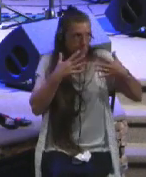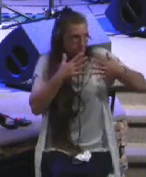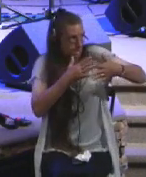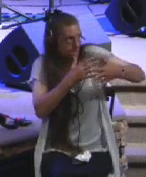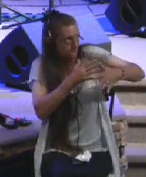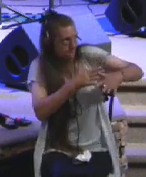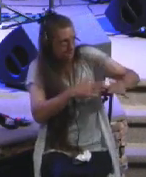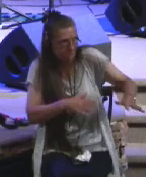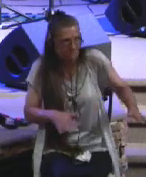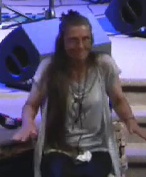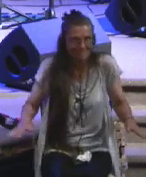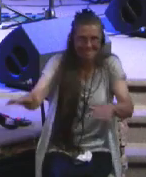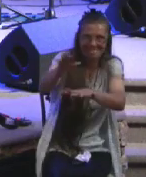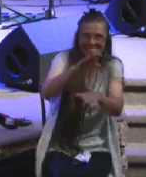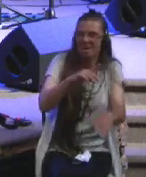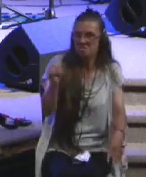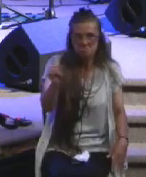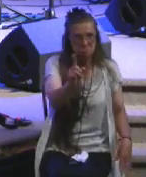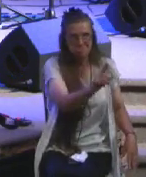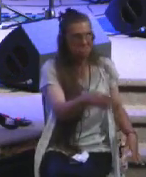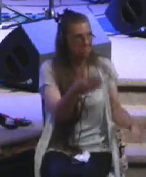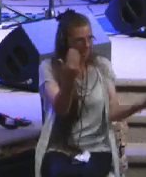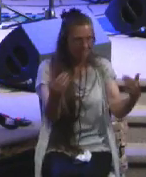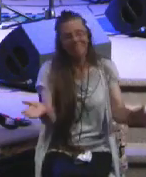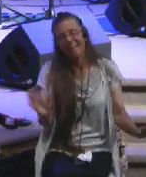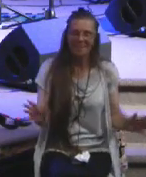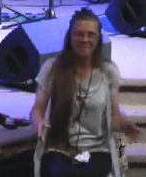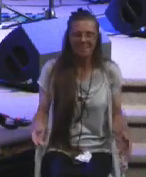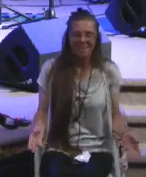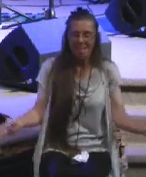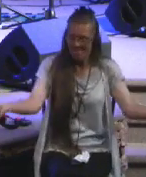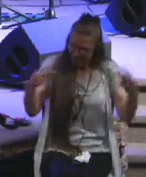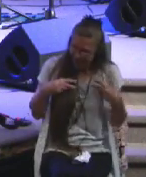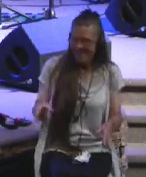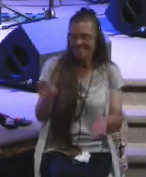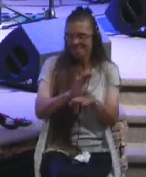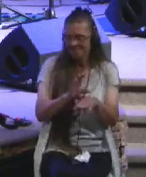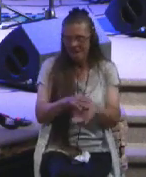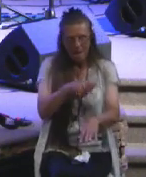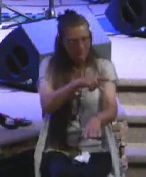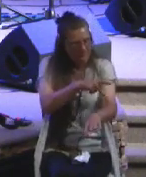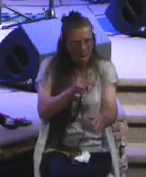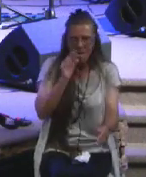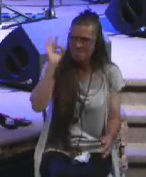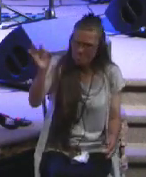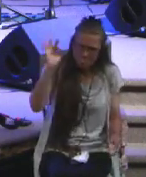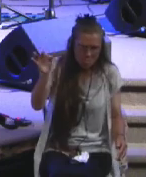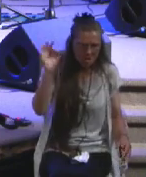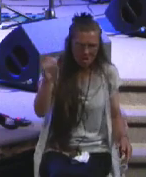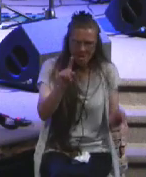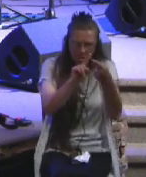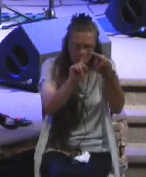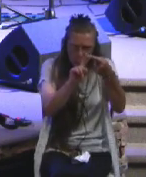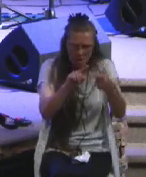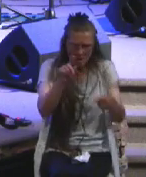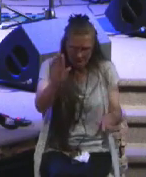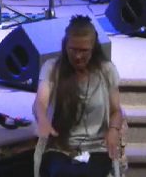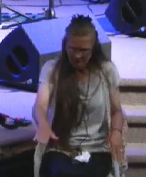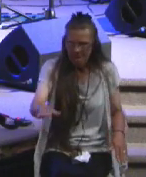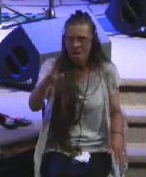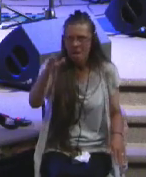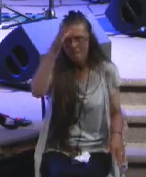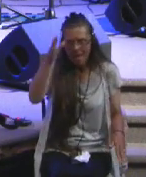dark and creaky around here. Y'all ain't been here. Well, anyway, they're having some church, and Paul is preaching. And you got this one little guy by the name of